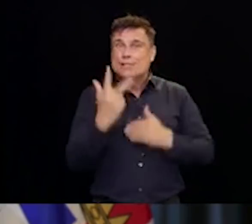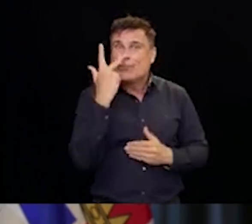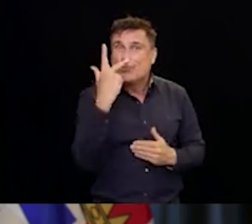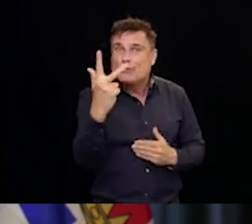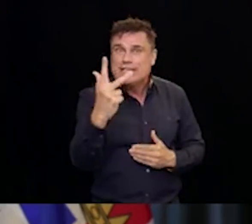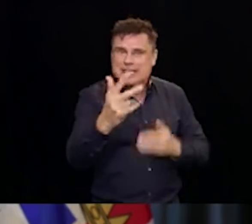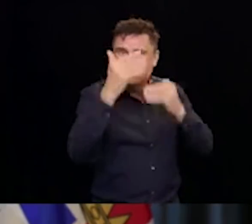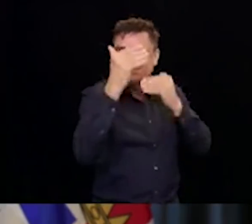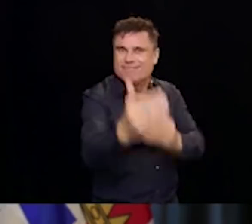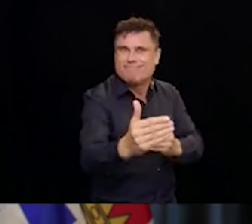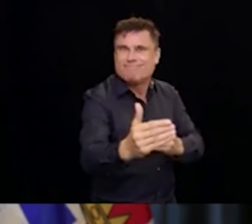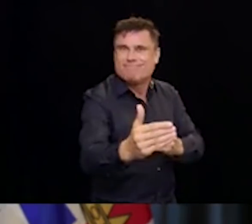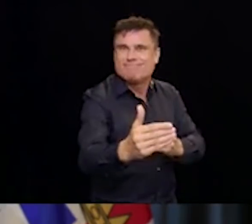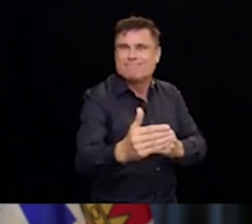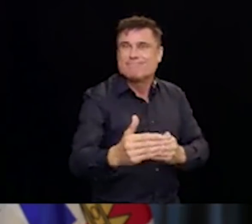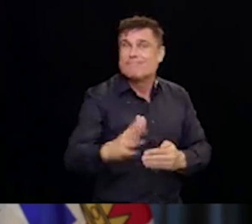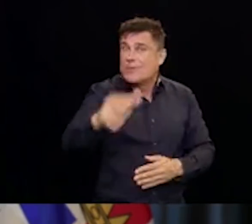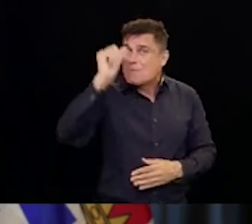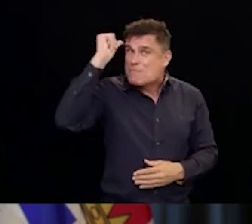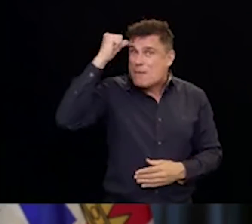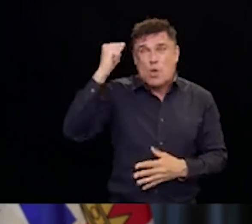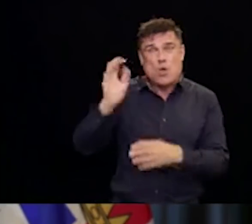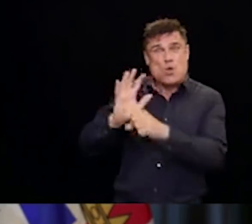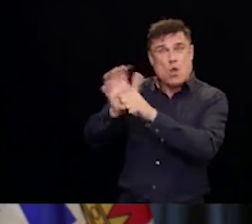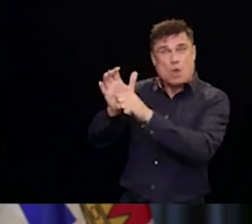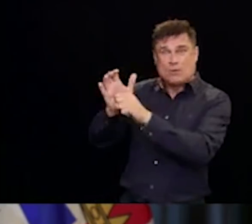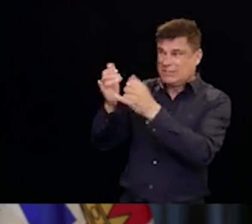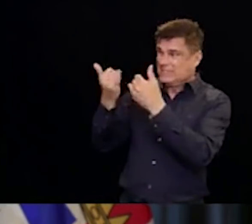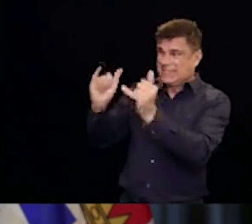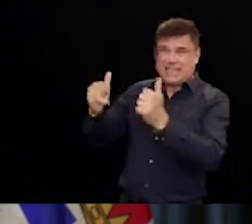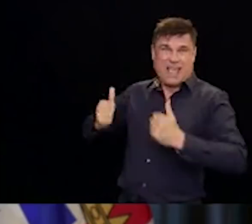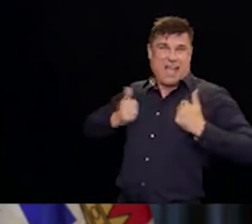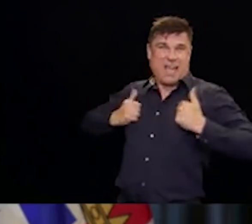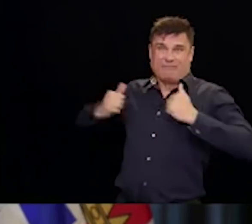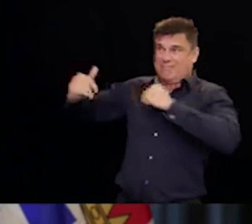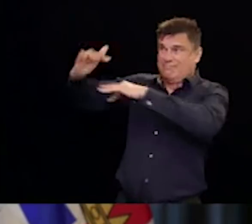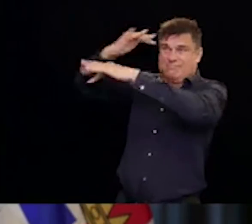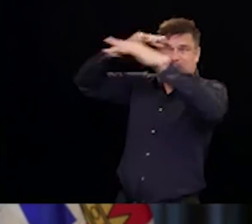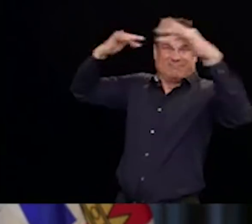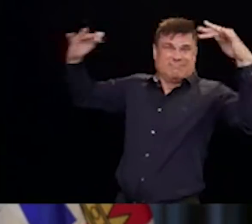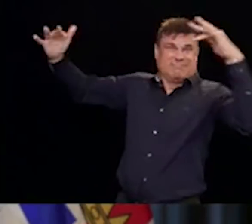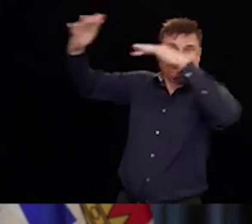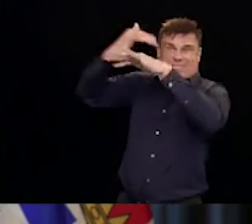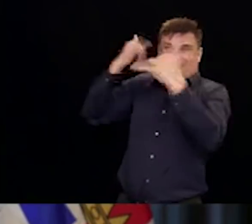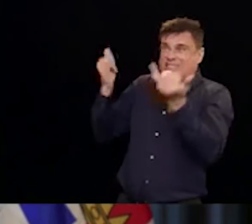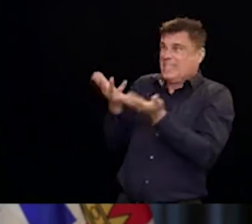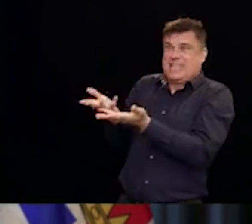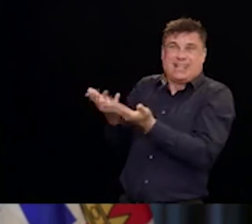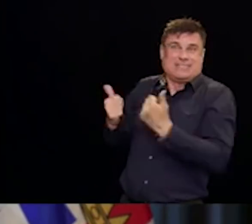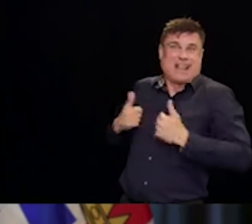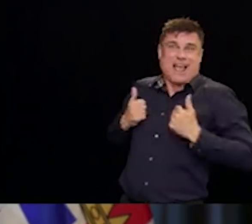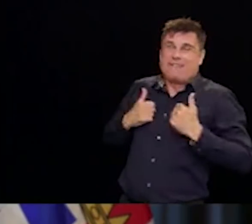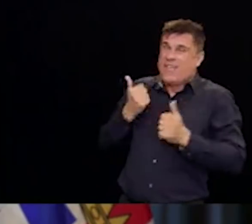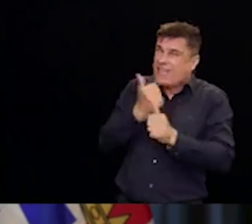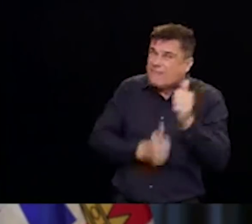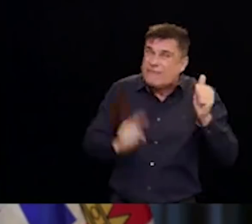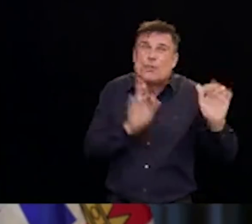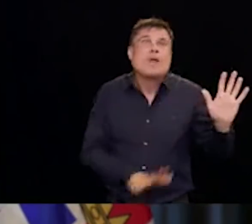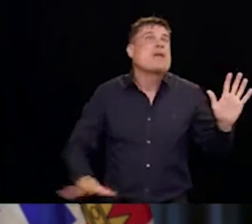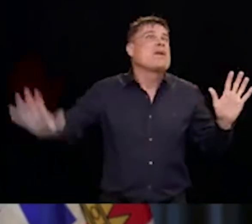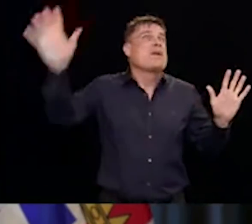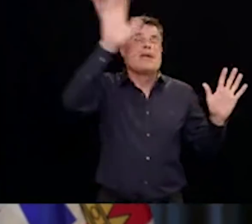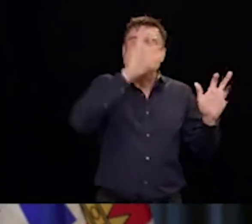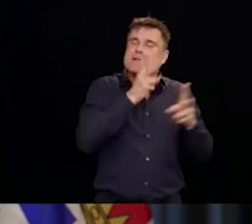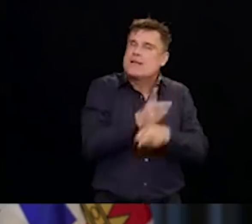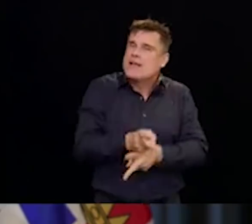behind. It is here in every corner of British Columbia, and we need to behave accordingly. And we need to prepare ourselves, not just as